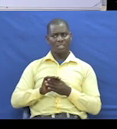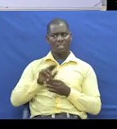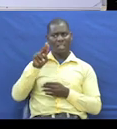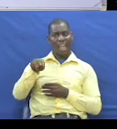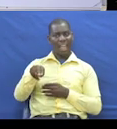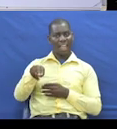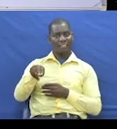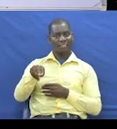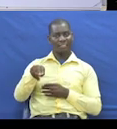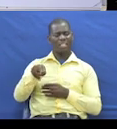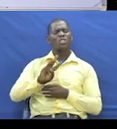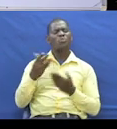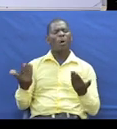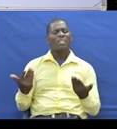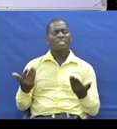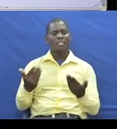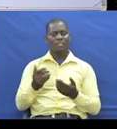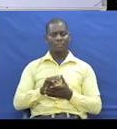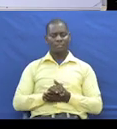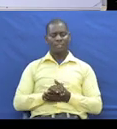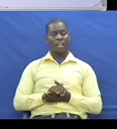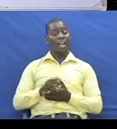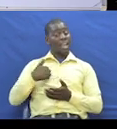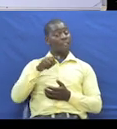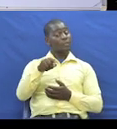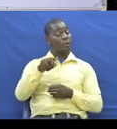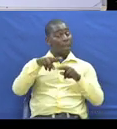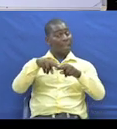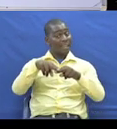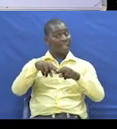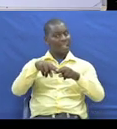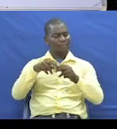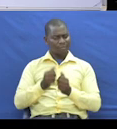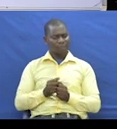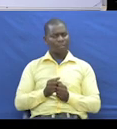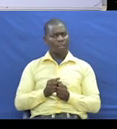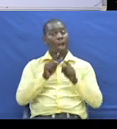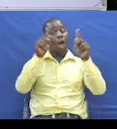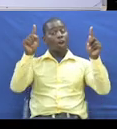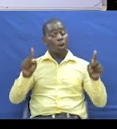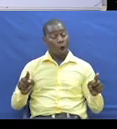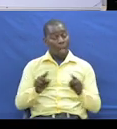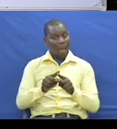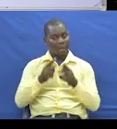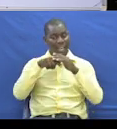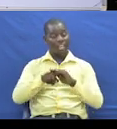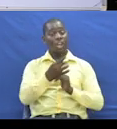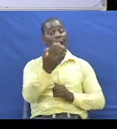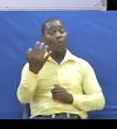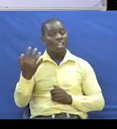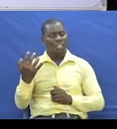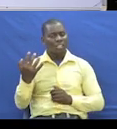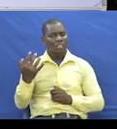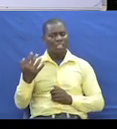which is N, is given by, is going to be equals to what? Now, if we make the column for formula